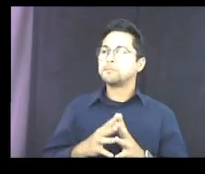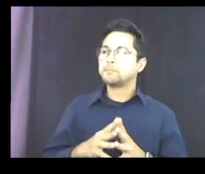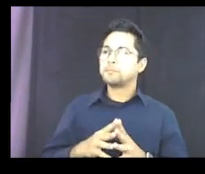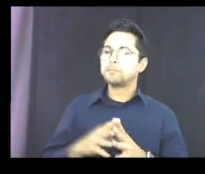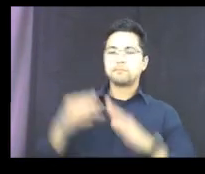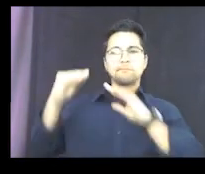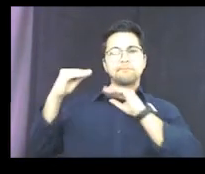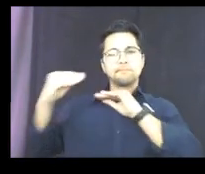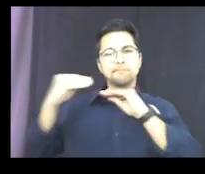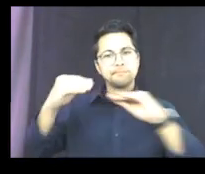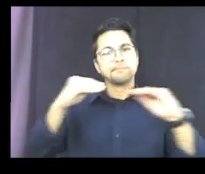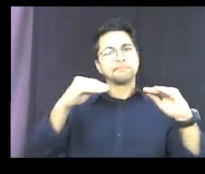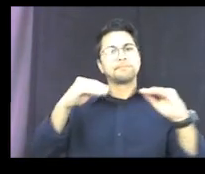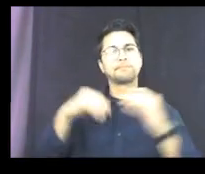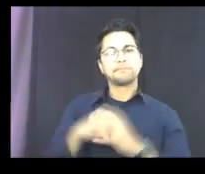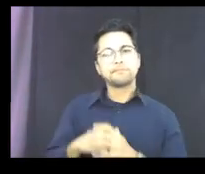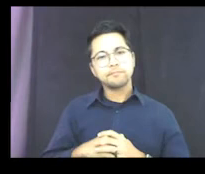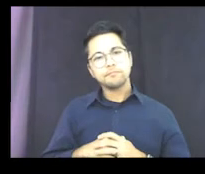teach